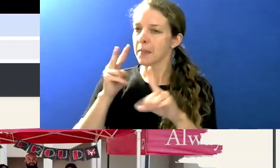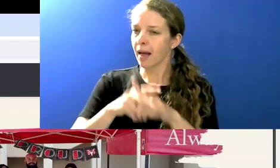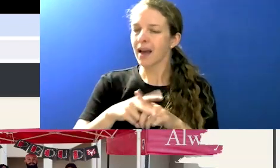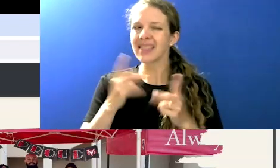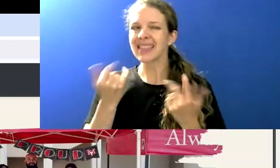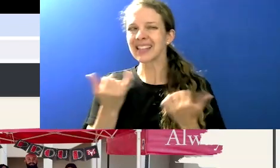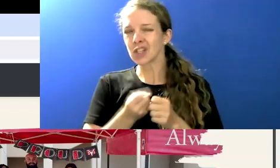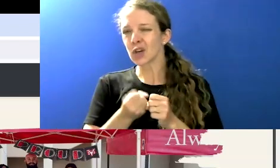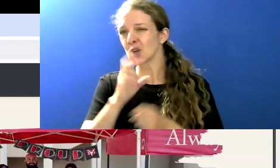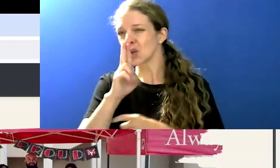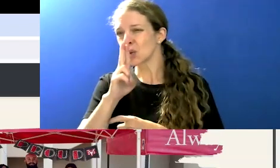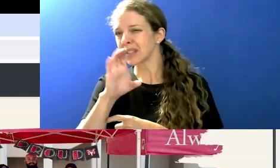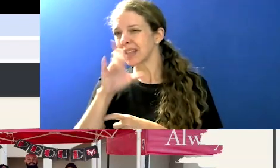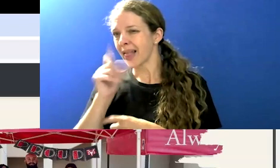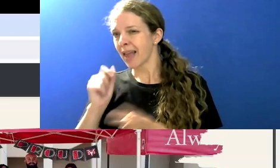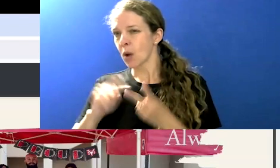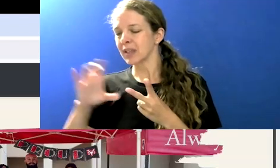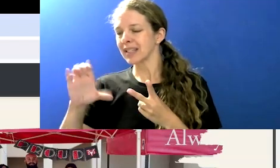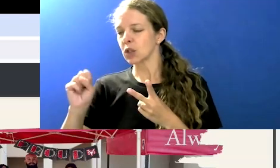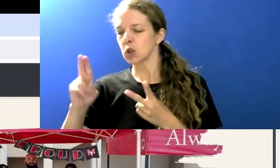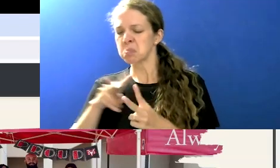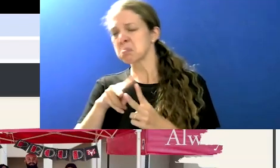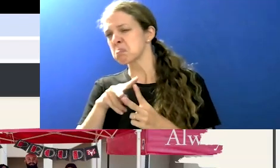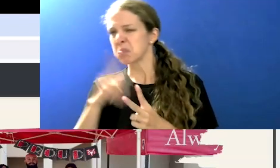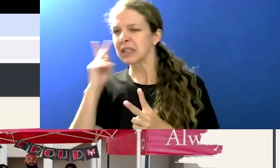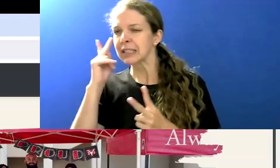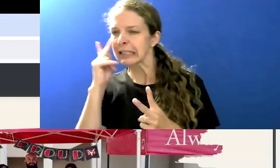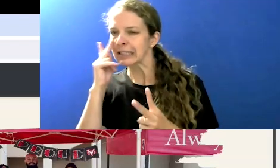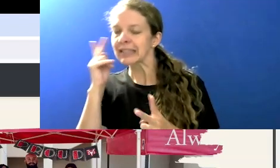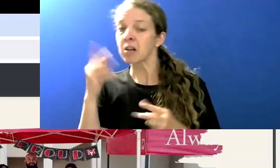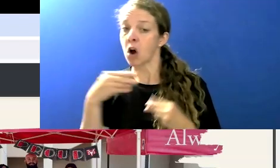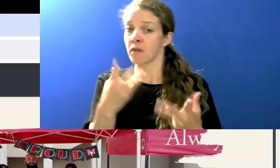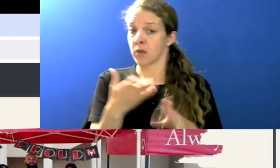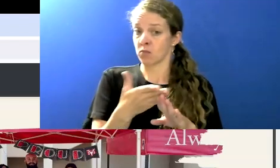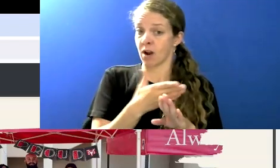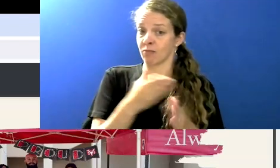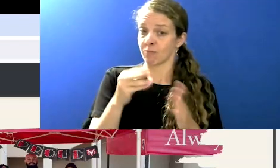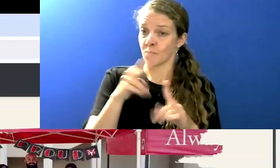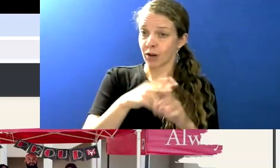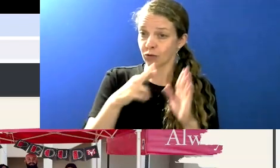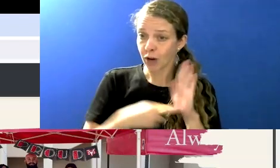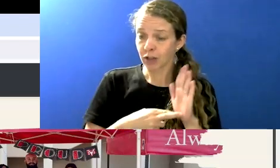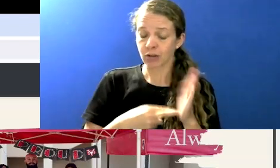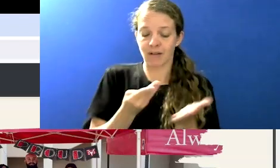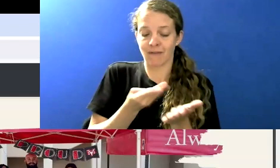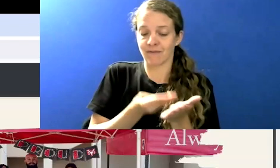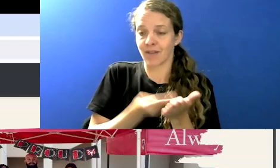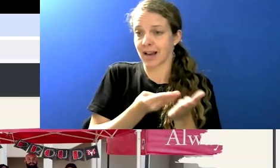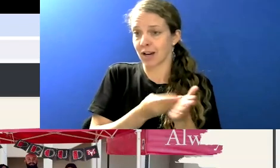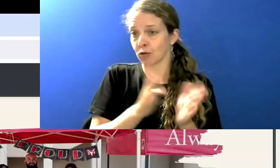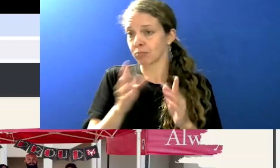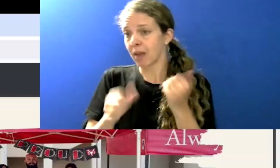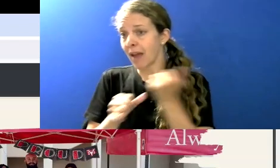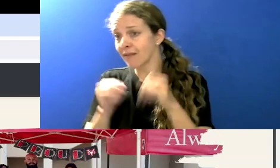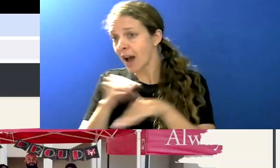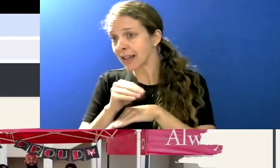or CSU. We'll see how that goes. We do offer party registration, career planning, financial advising, and we do offer first